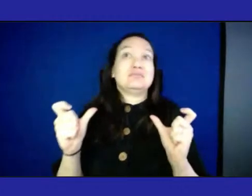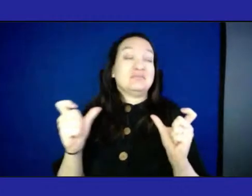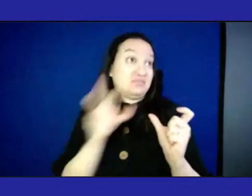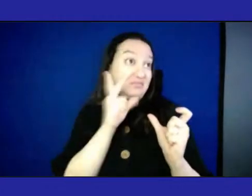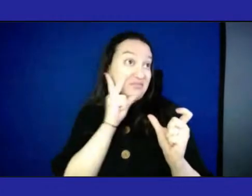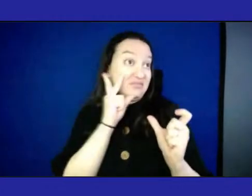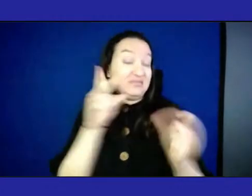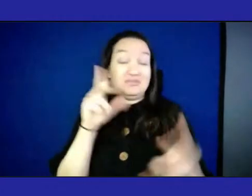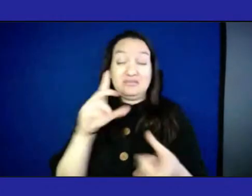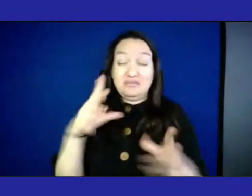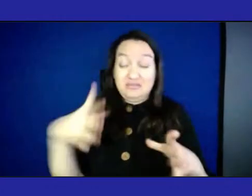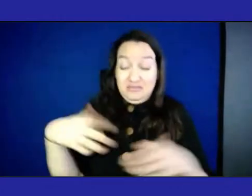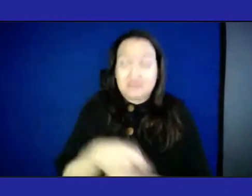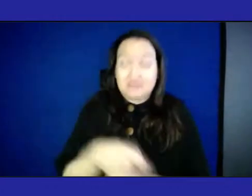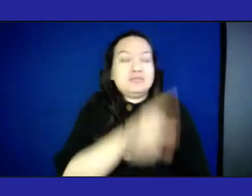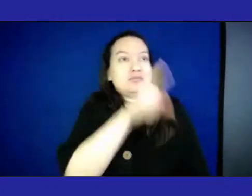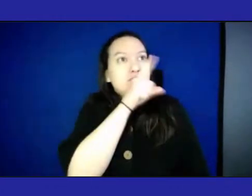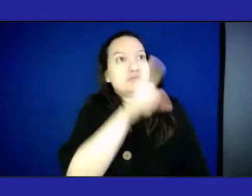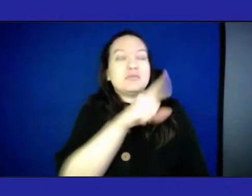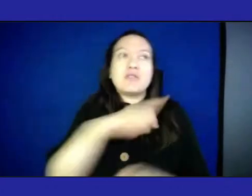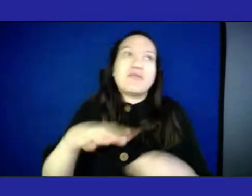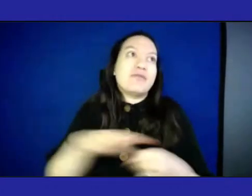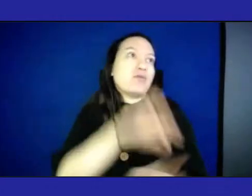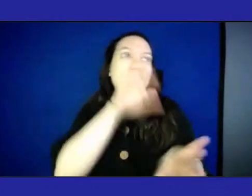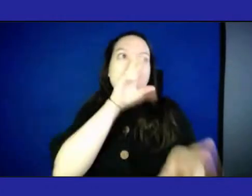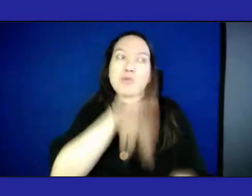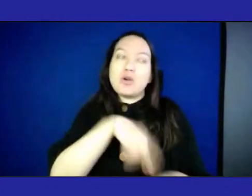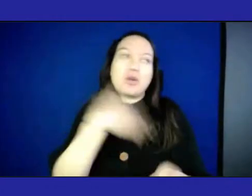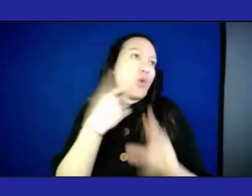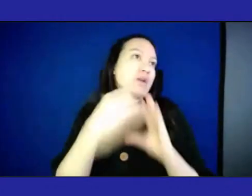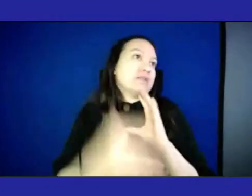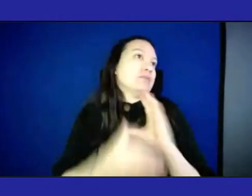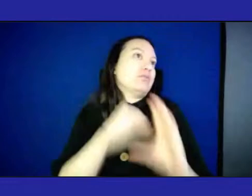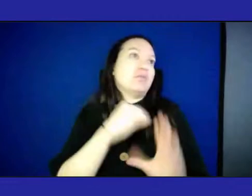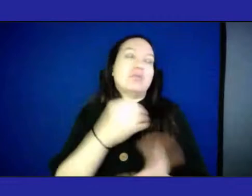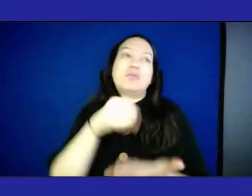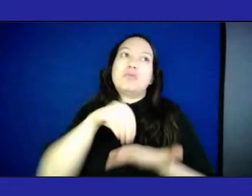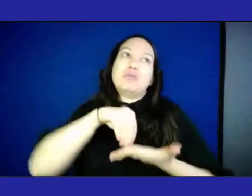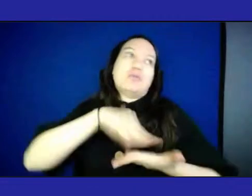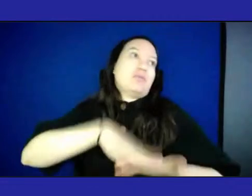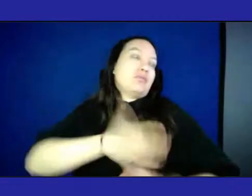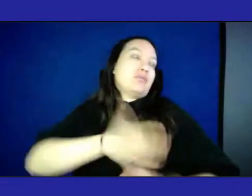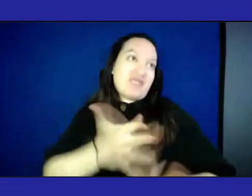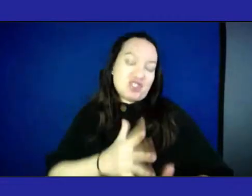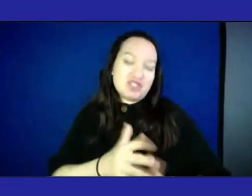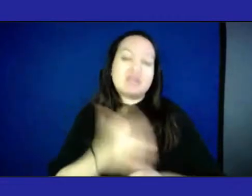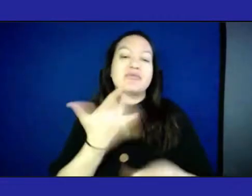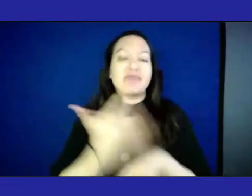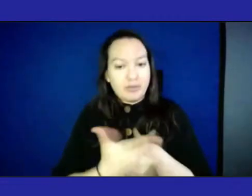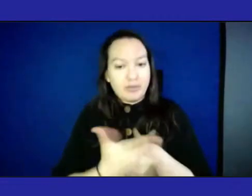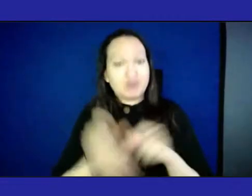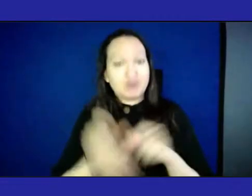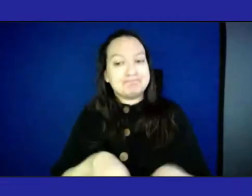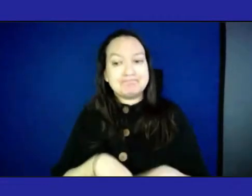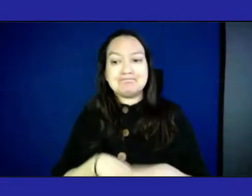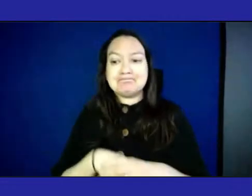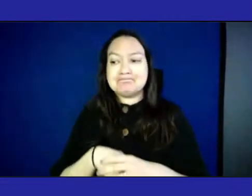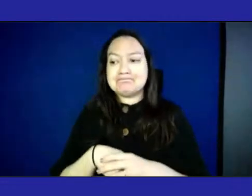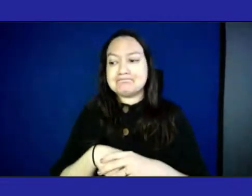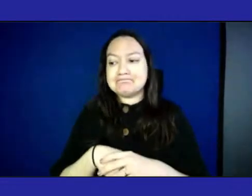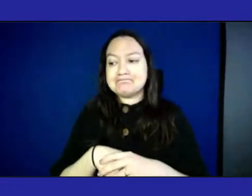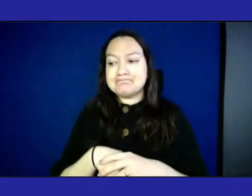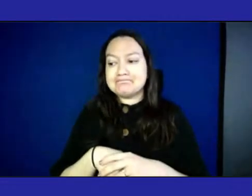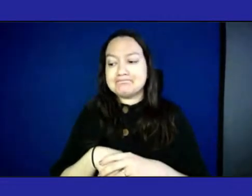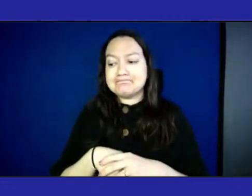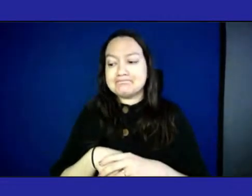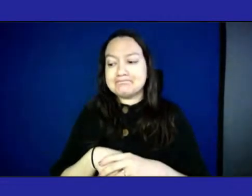And reality is a full report is always included for public Correct. record. So that is available. So again, I'll breeze through my